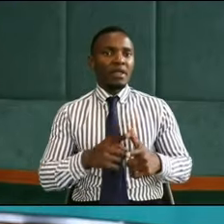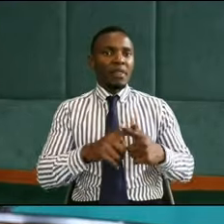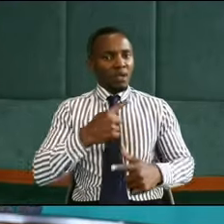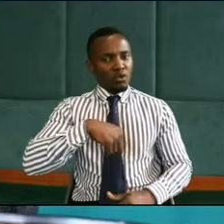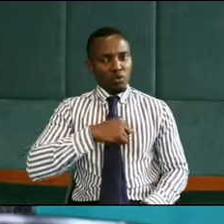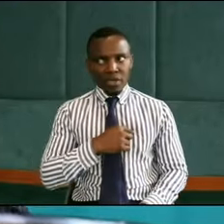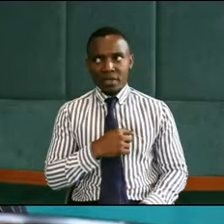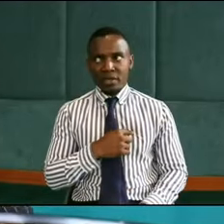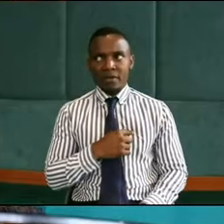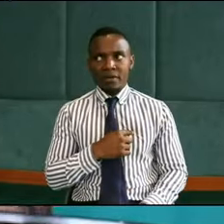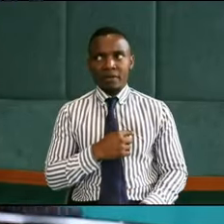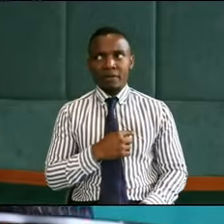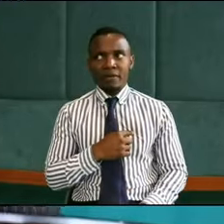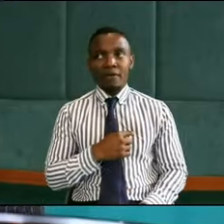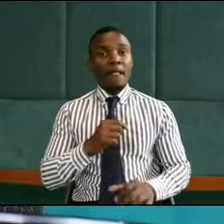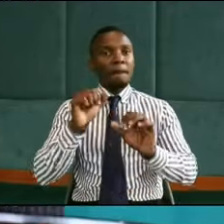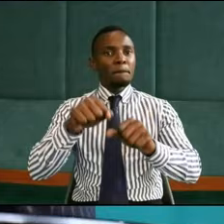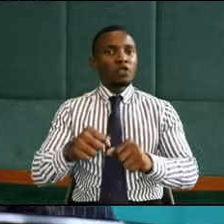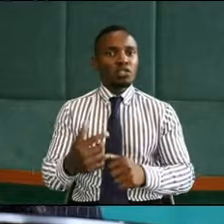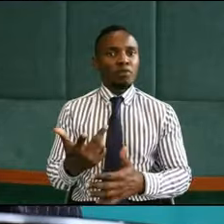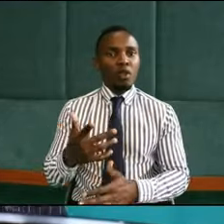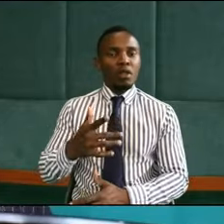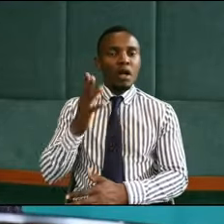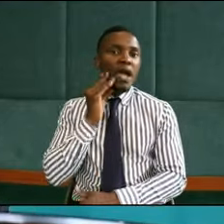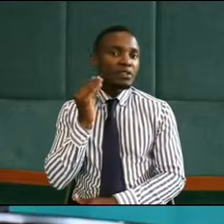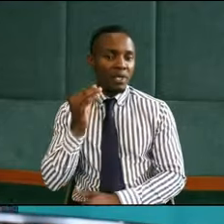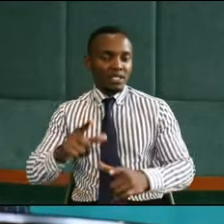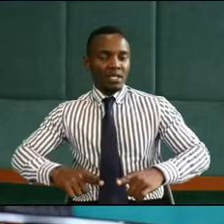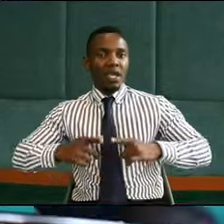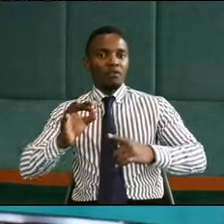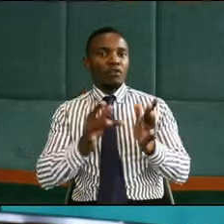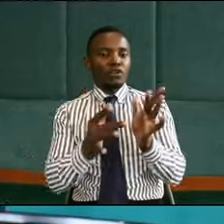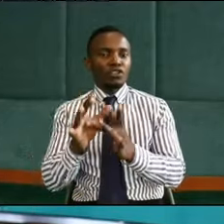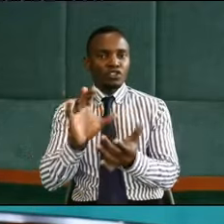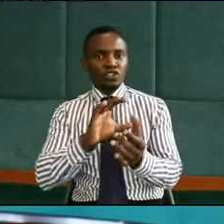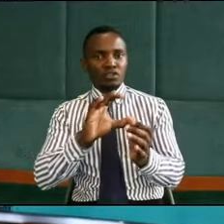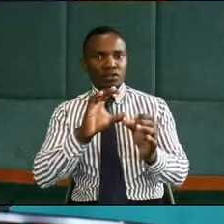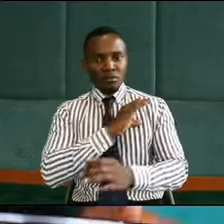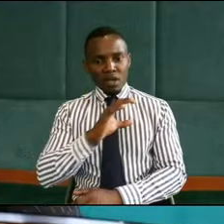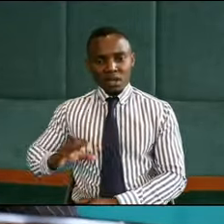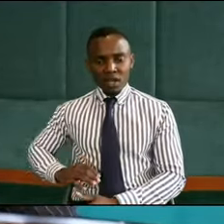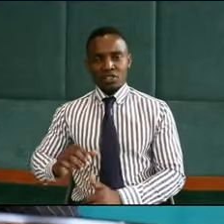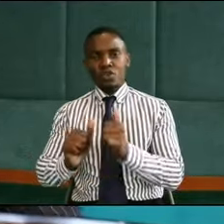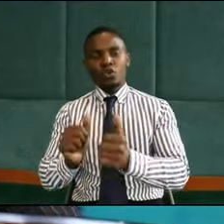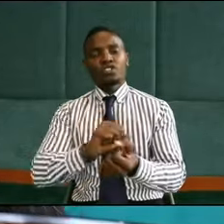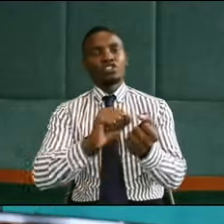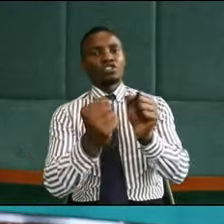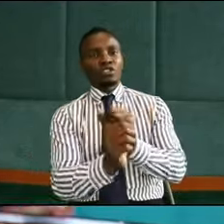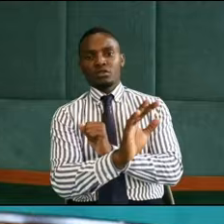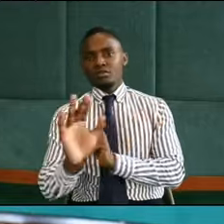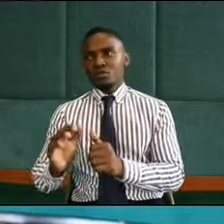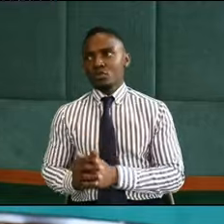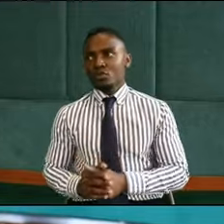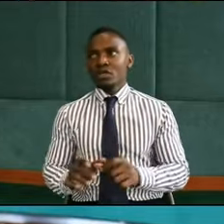be driven by the life of Jesus Christ that bringeth a change, that changeth from within to without.